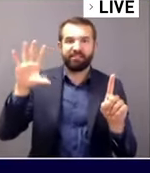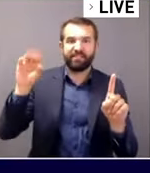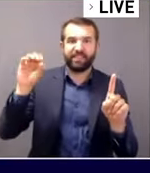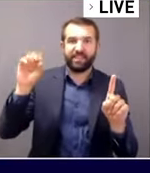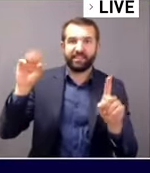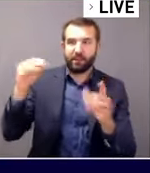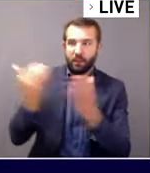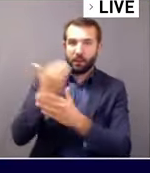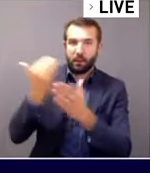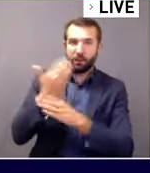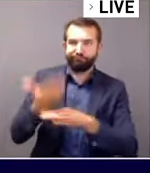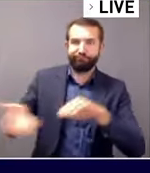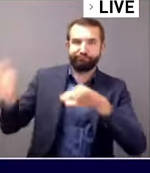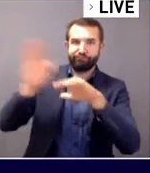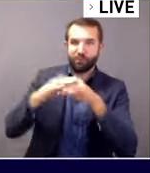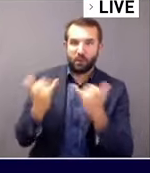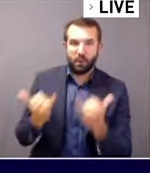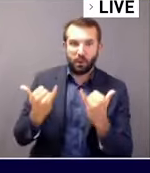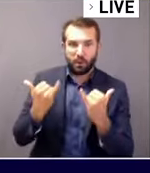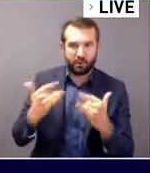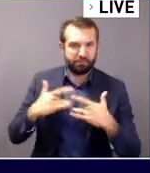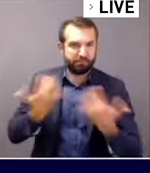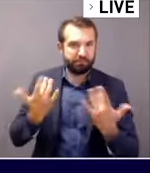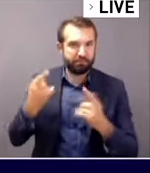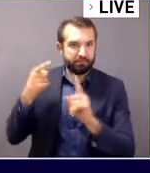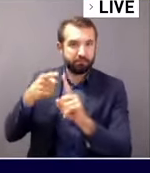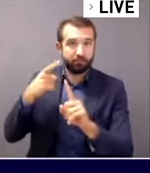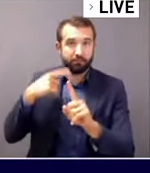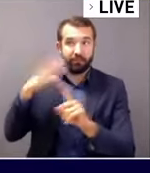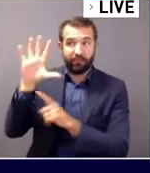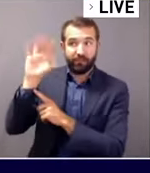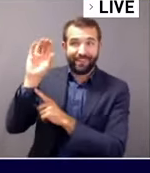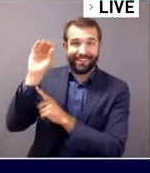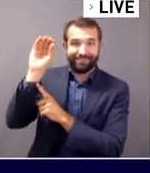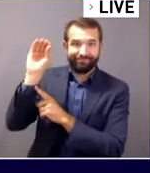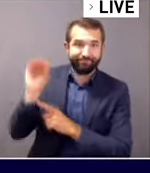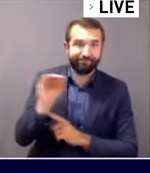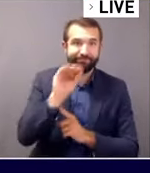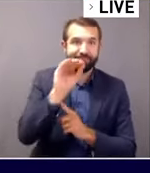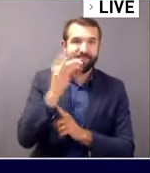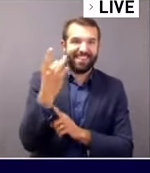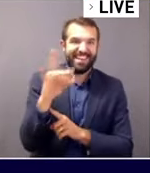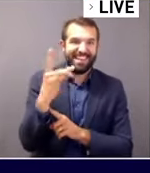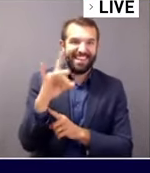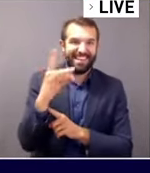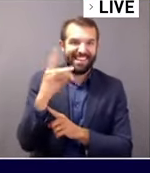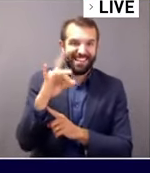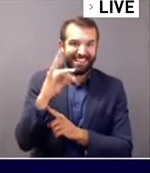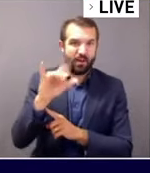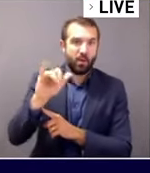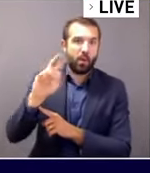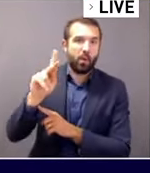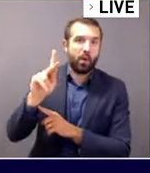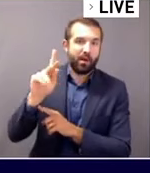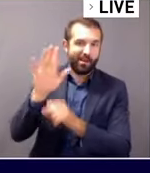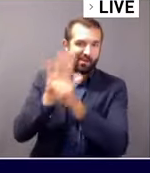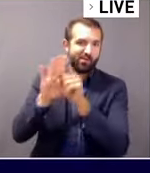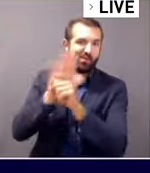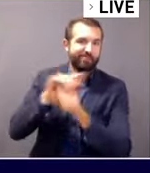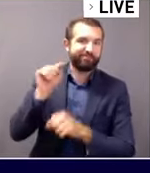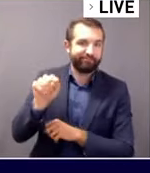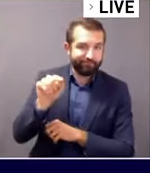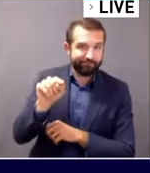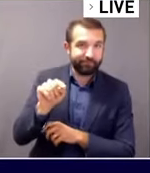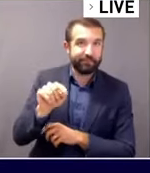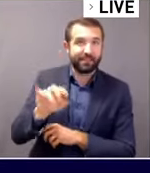today. Of those cases, 18 of them are from York County, 7 are from Penobscot